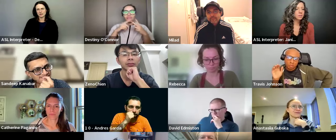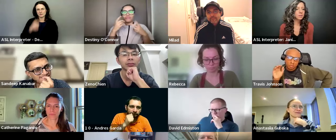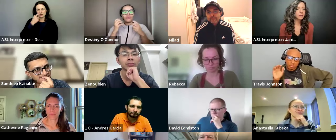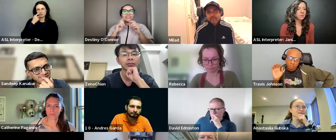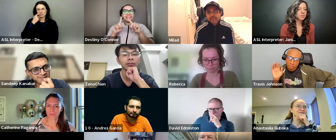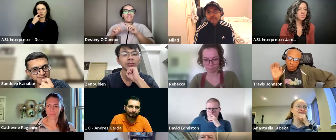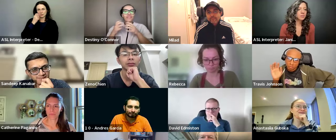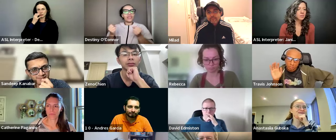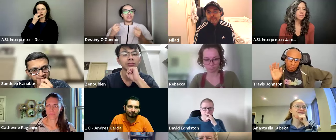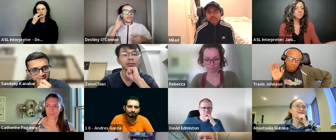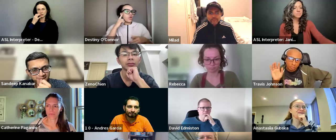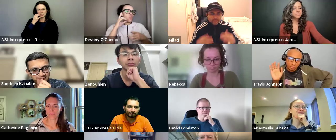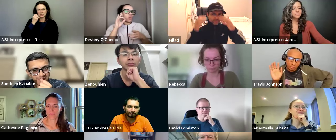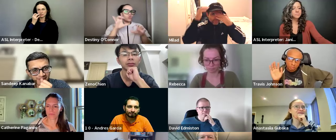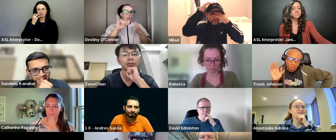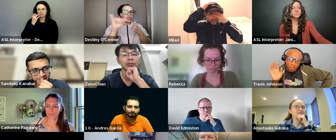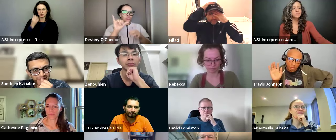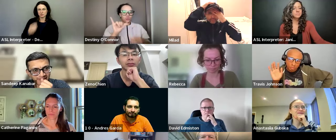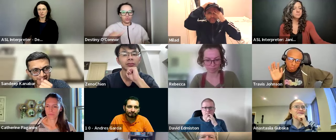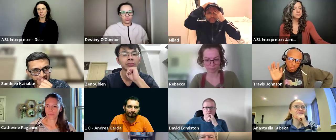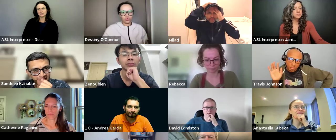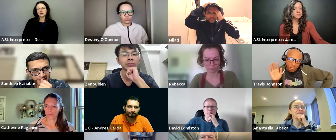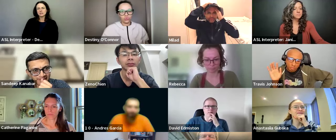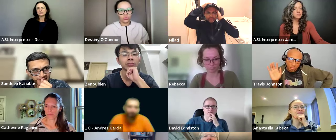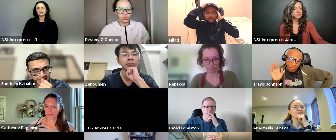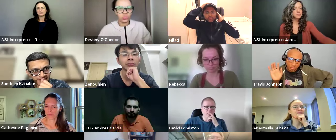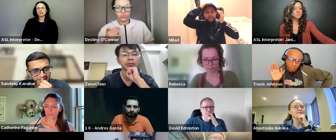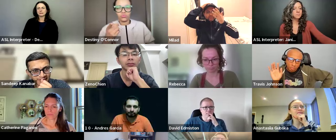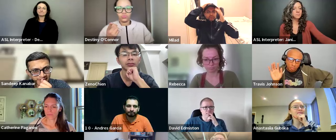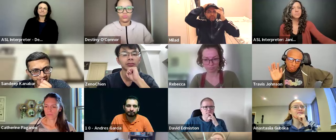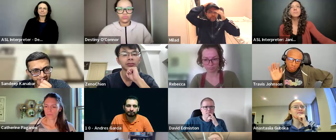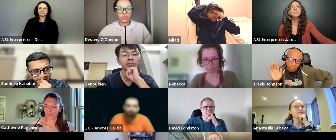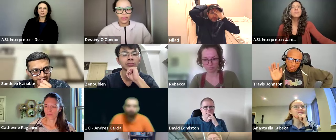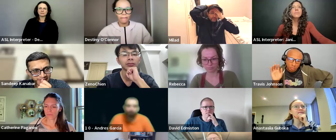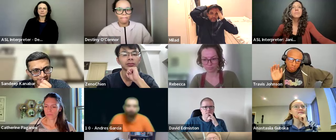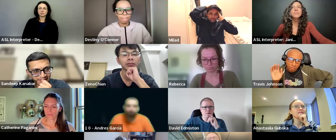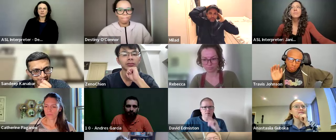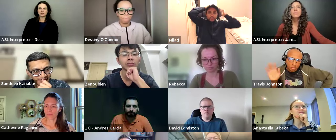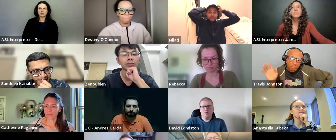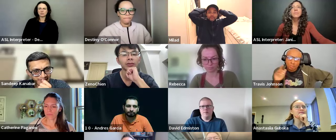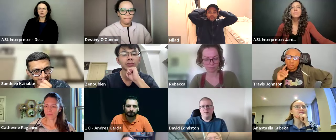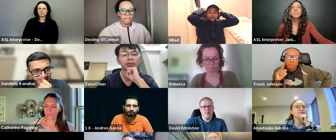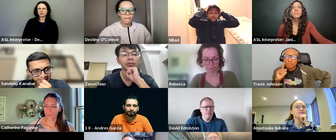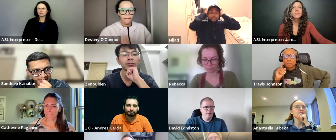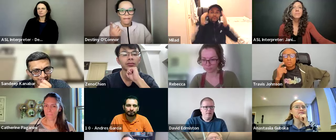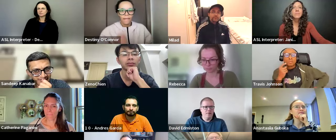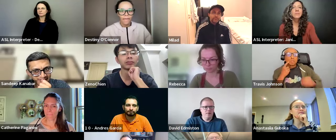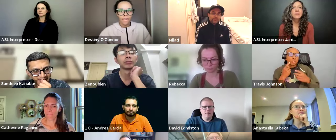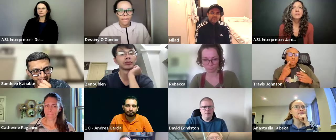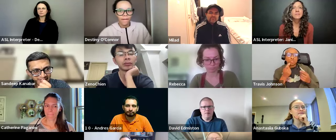all, every time you scan one of the QR codes, it comes with different things. So, yeah, it's definitely spam, Rob